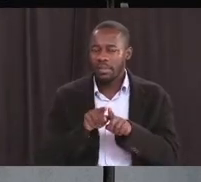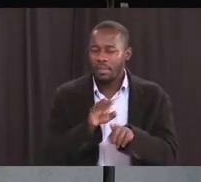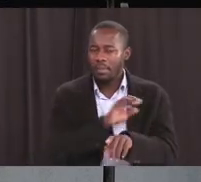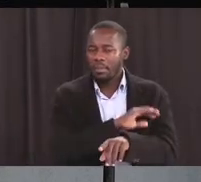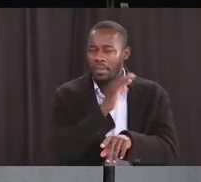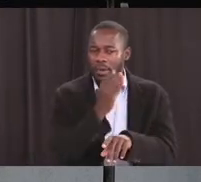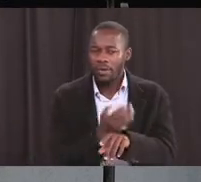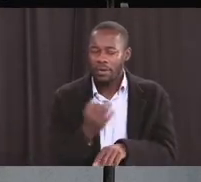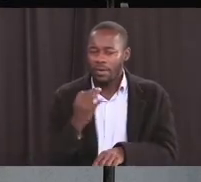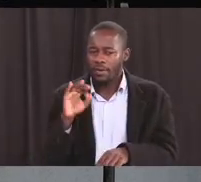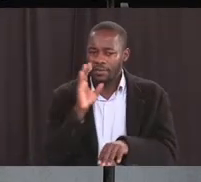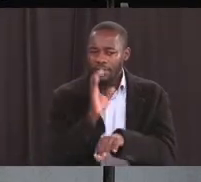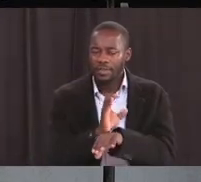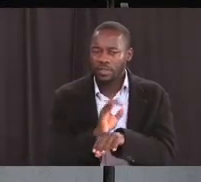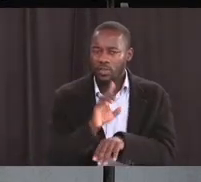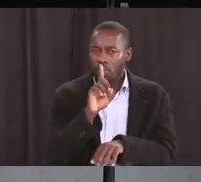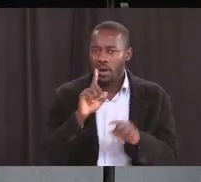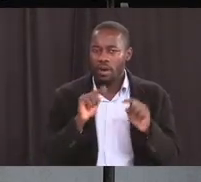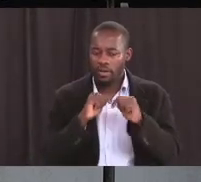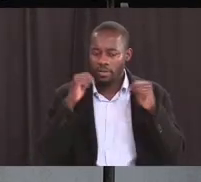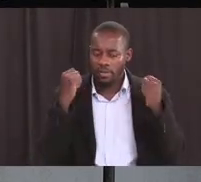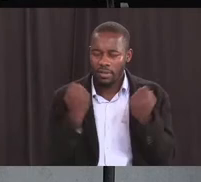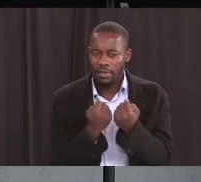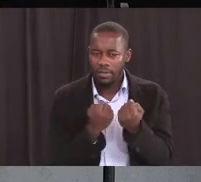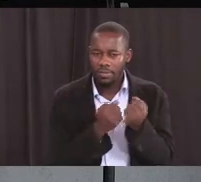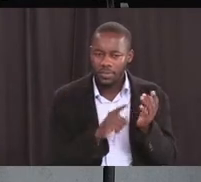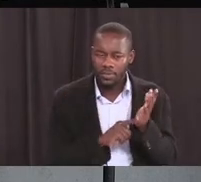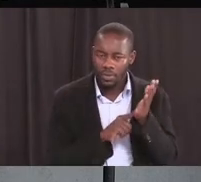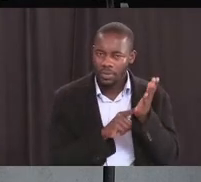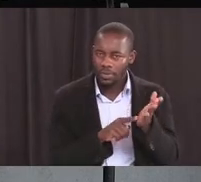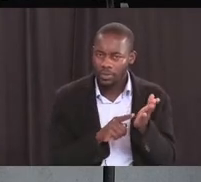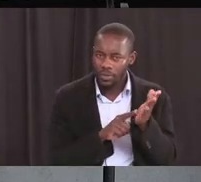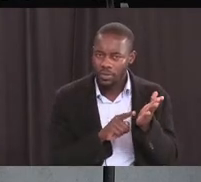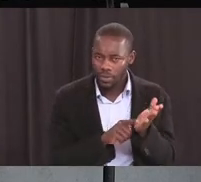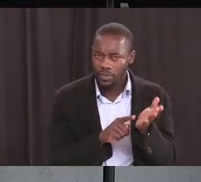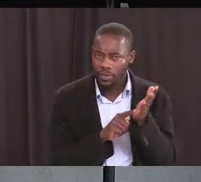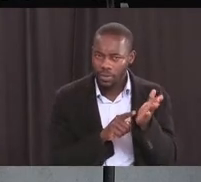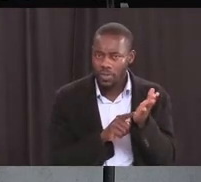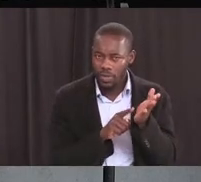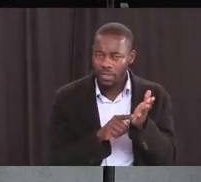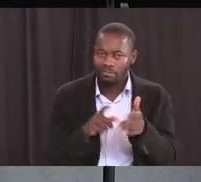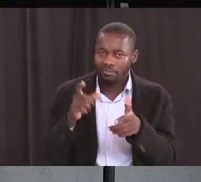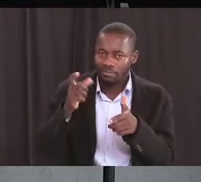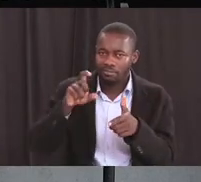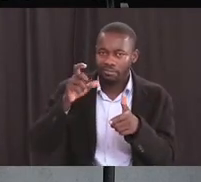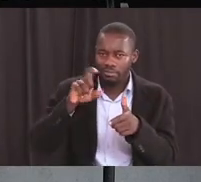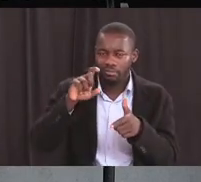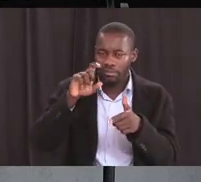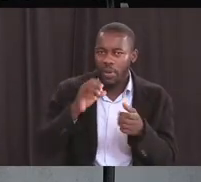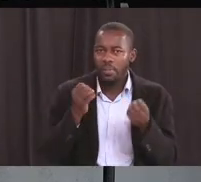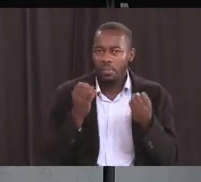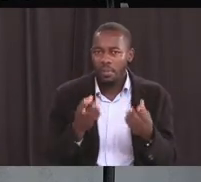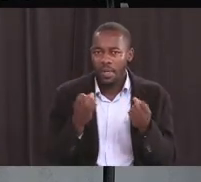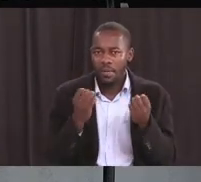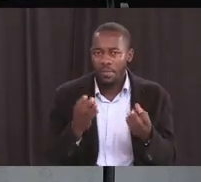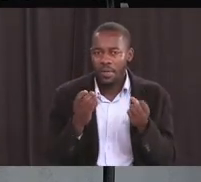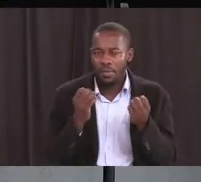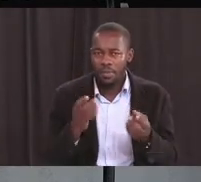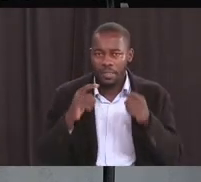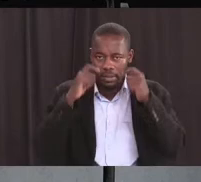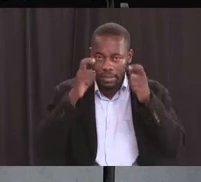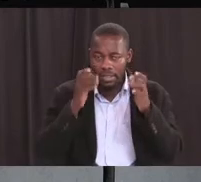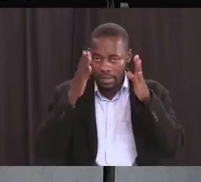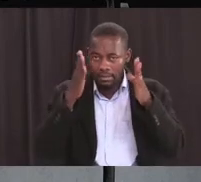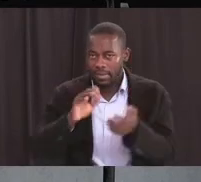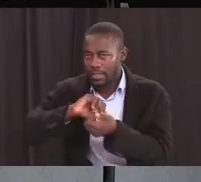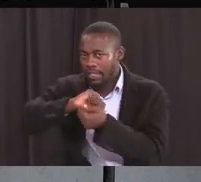statement of One Tribe reflects that calling. Multiplying gospel-centered, Spirit-empowered missional